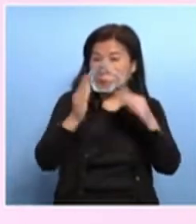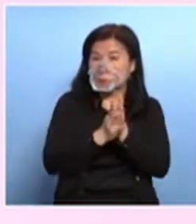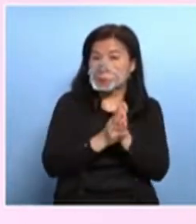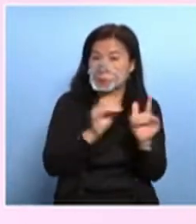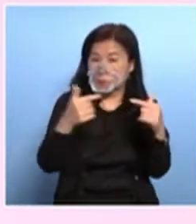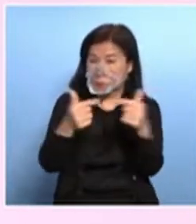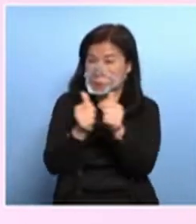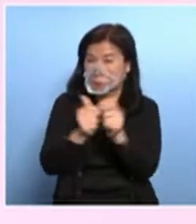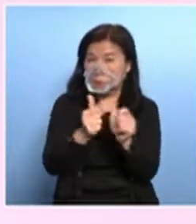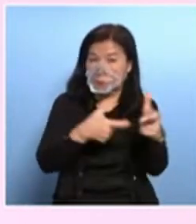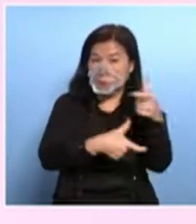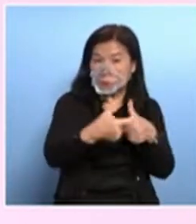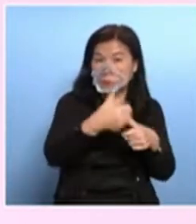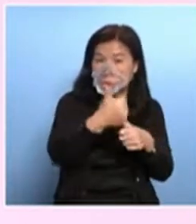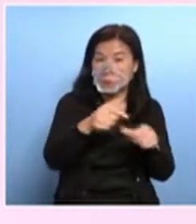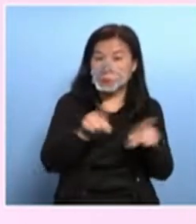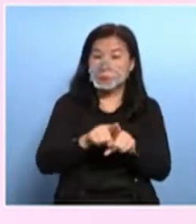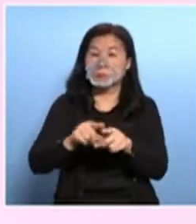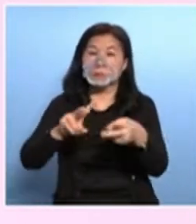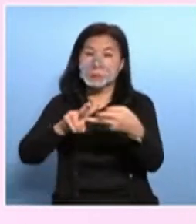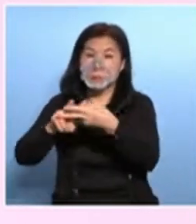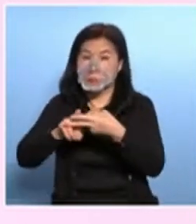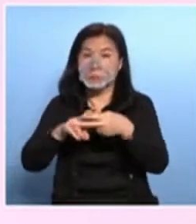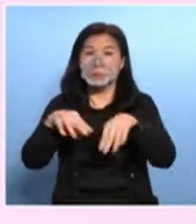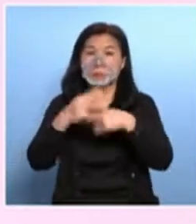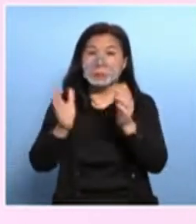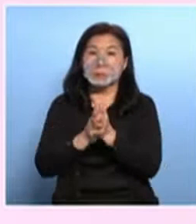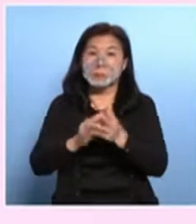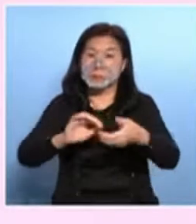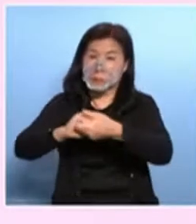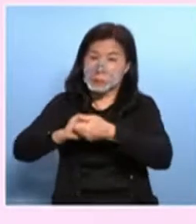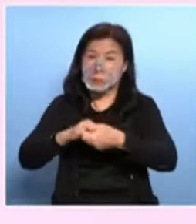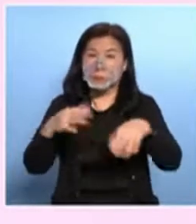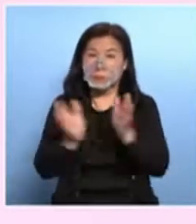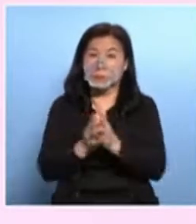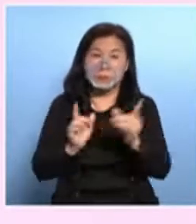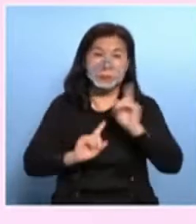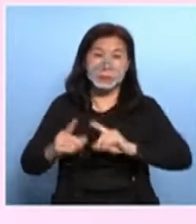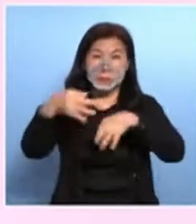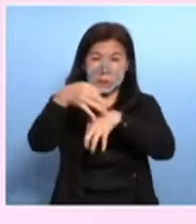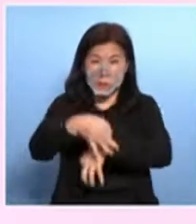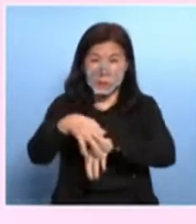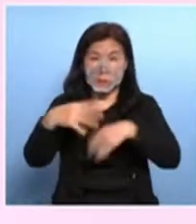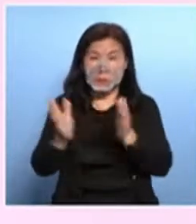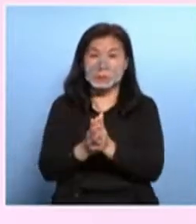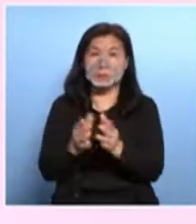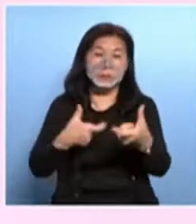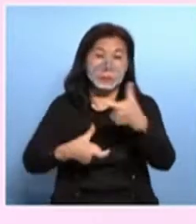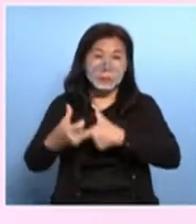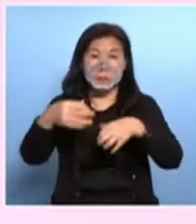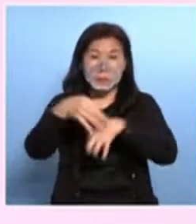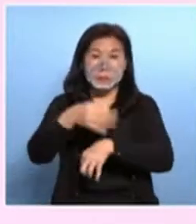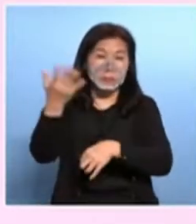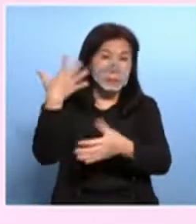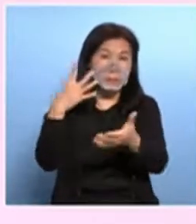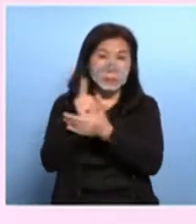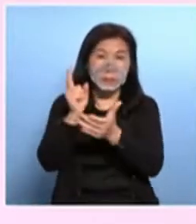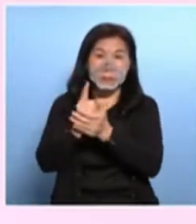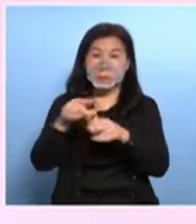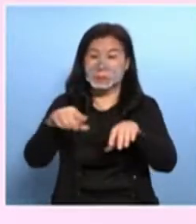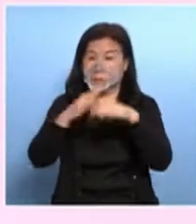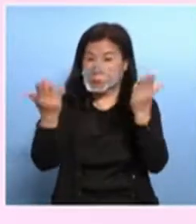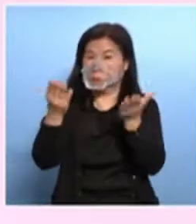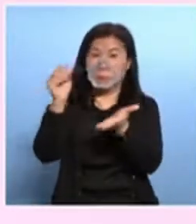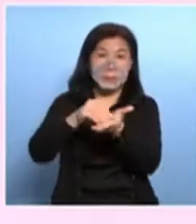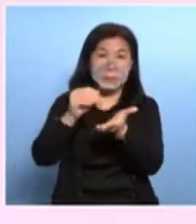for Hong Kong enterprises to enter the mainland market. The Free Trade Agreement and the related investment agreement between Hong Kong and ASEAN, both of